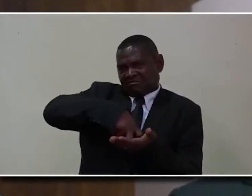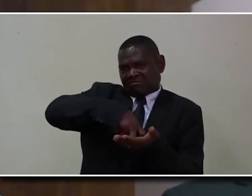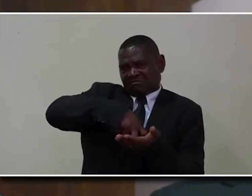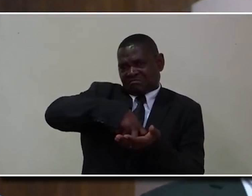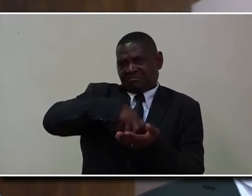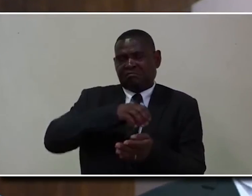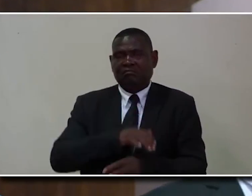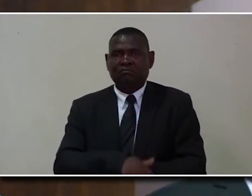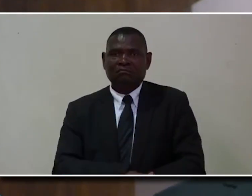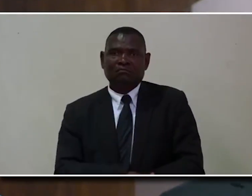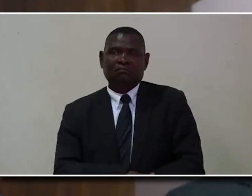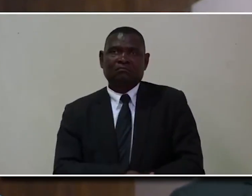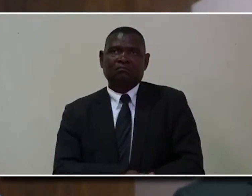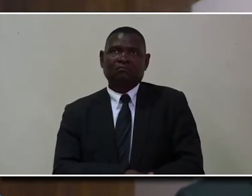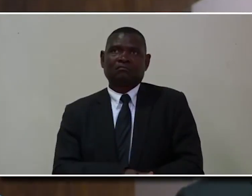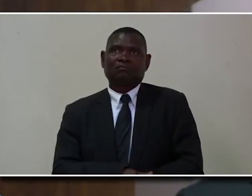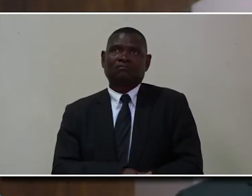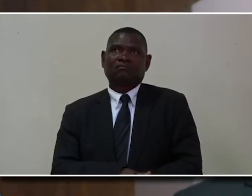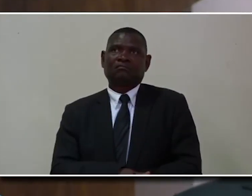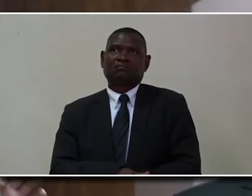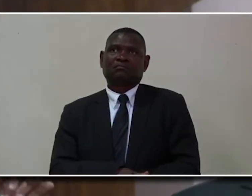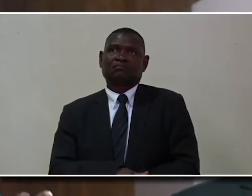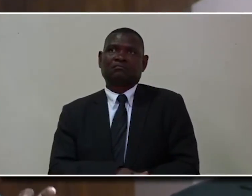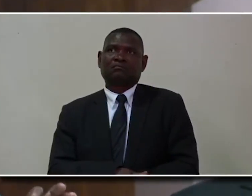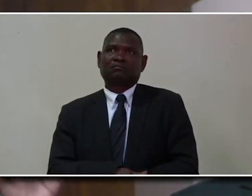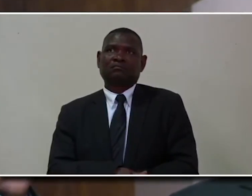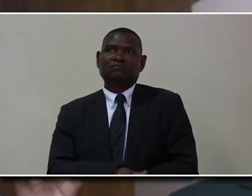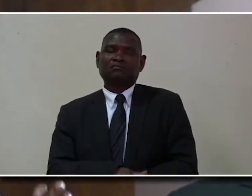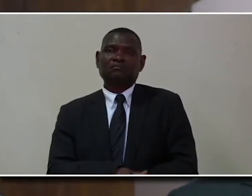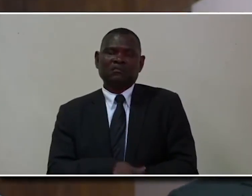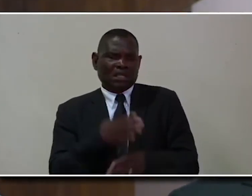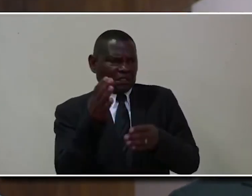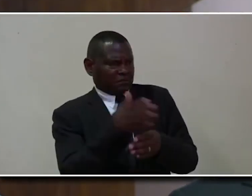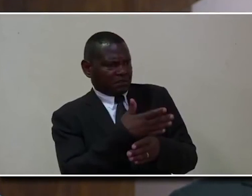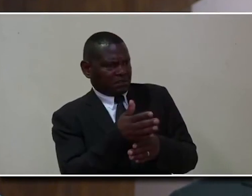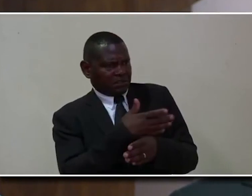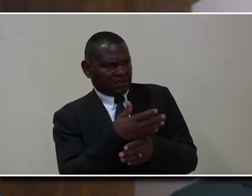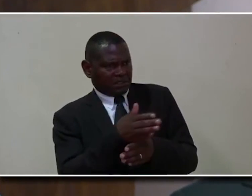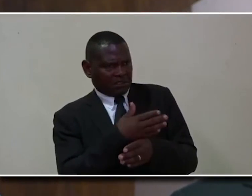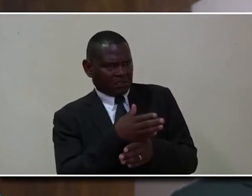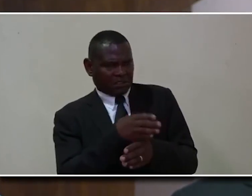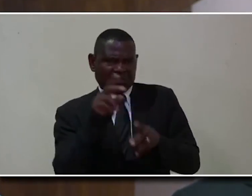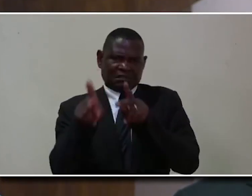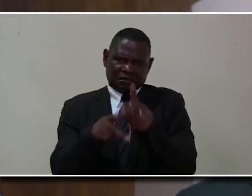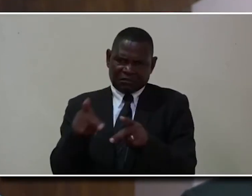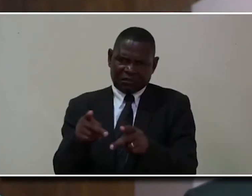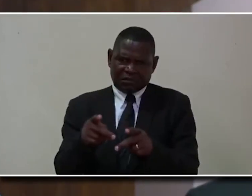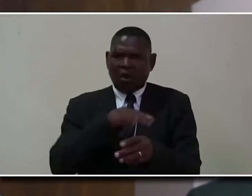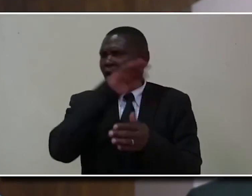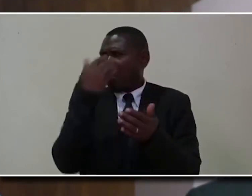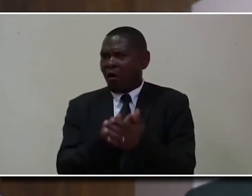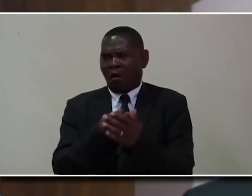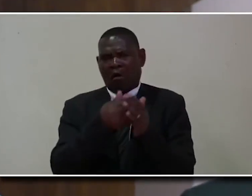tuntu, la karanditu pankokola zache kumbali ya kobi. People's businesses are affected. Malonda antu osa karanditu kukunzi. So that joy